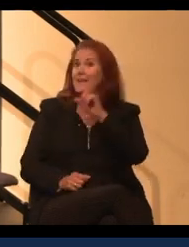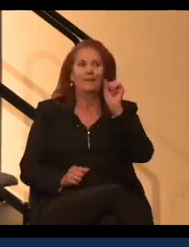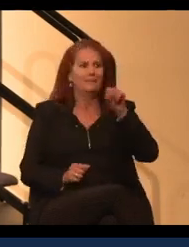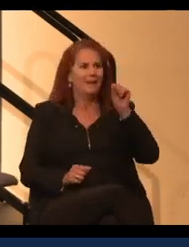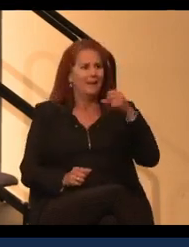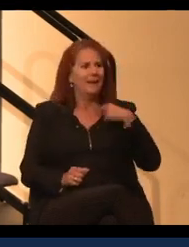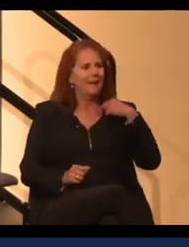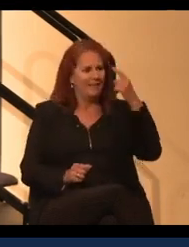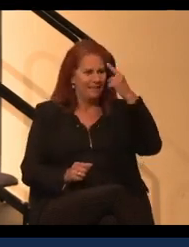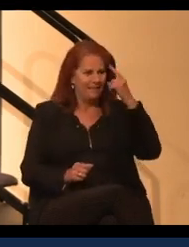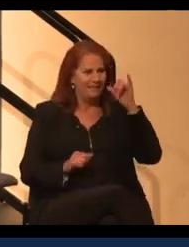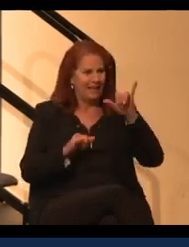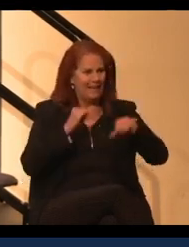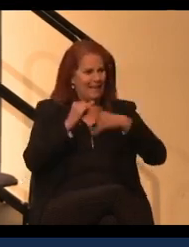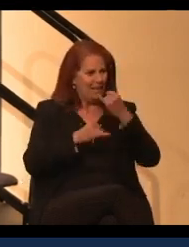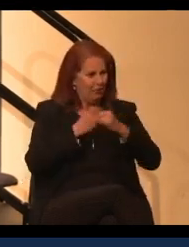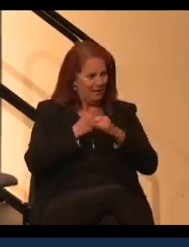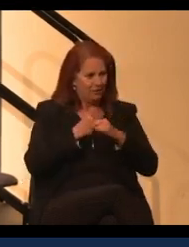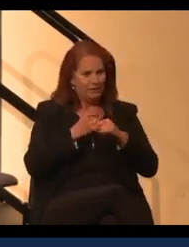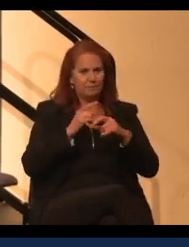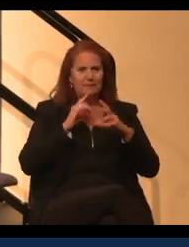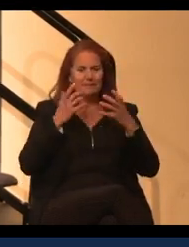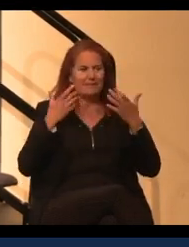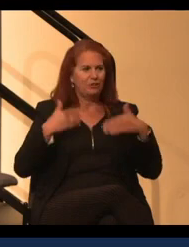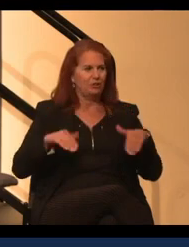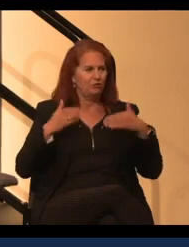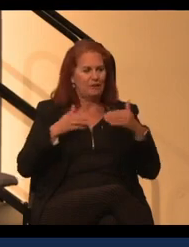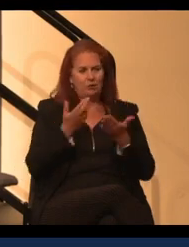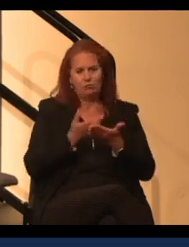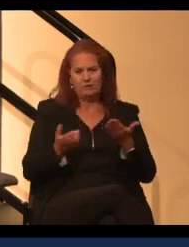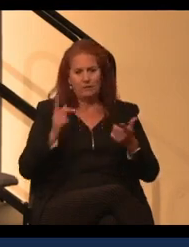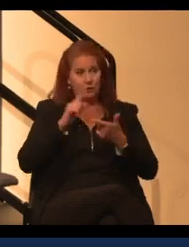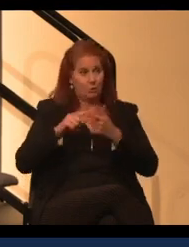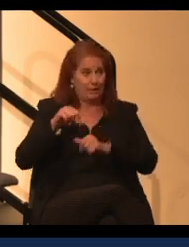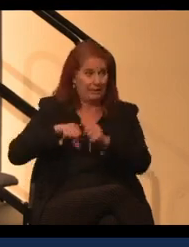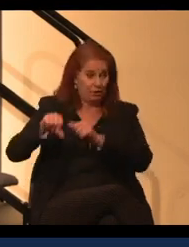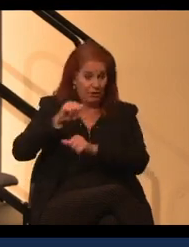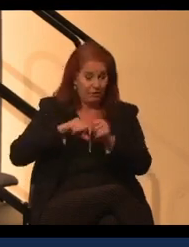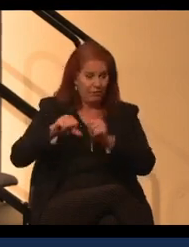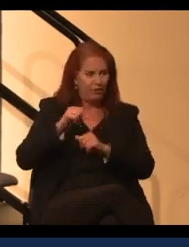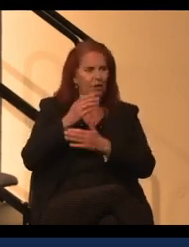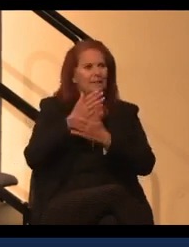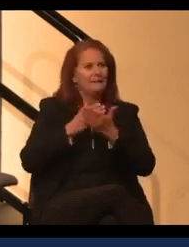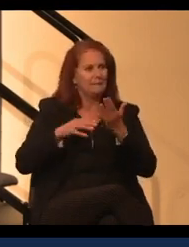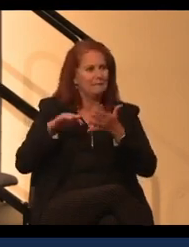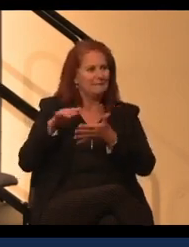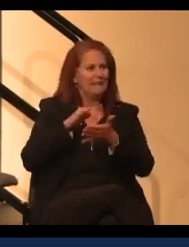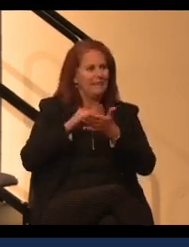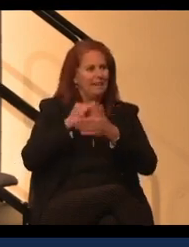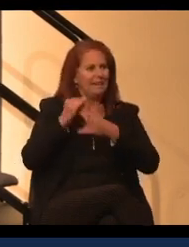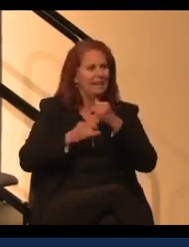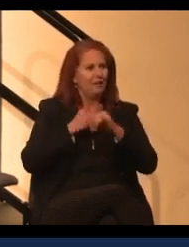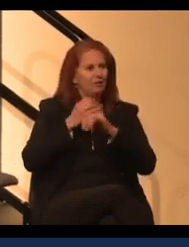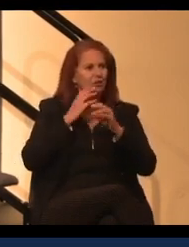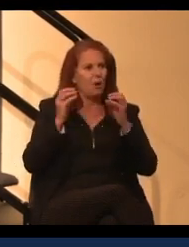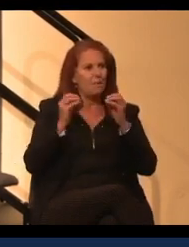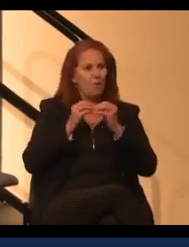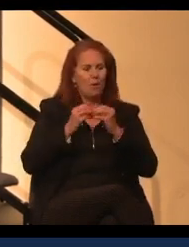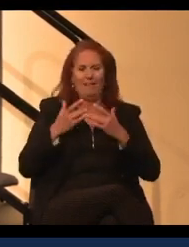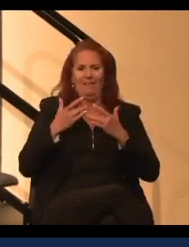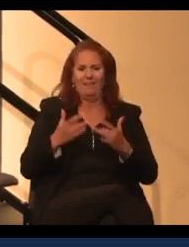think internationals have been such a tremendous resource to one another. There's some research that has shown that internationals are more